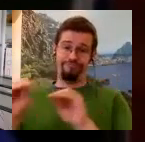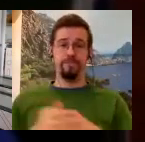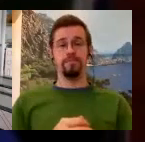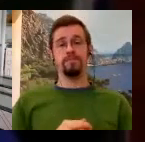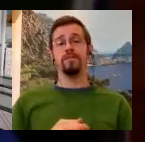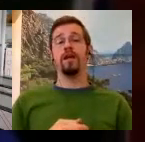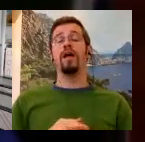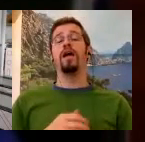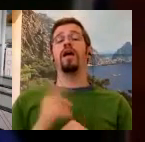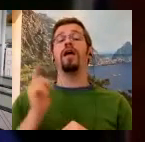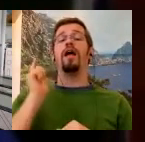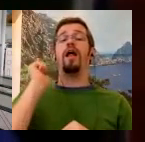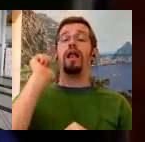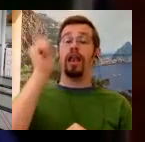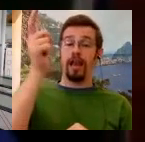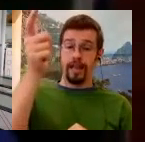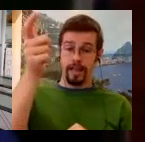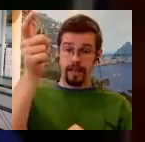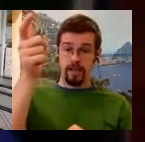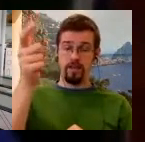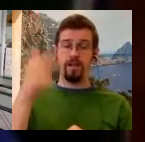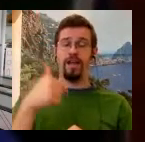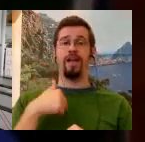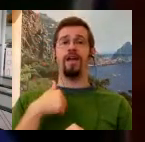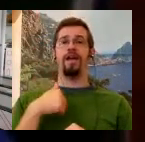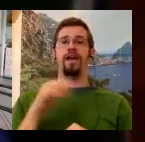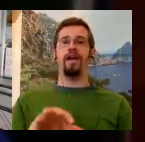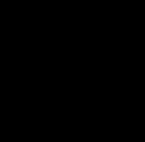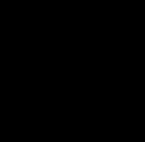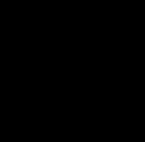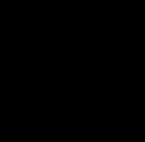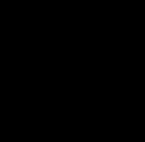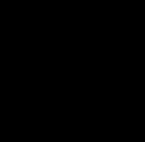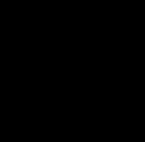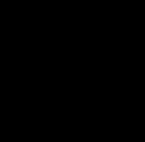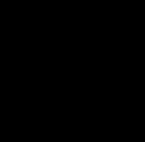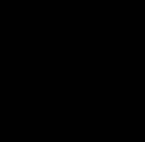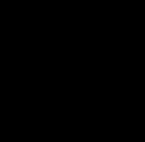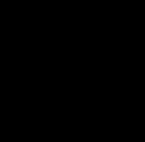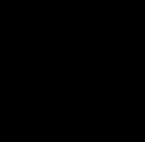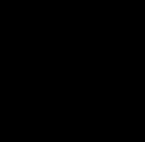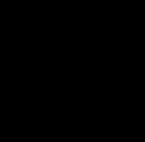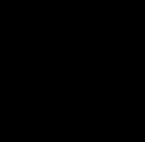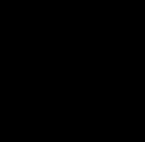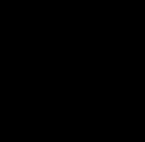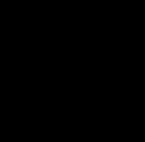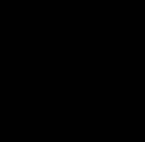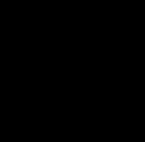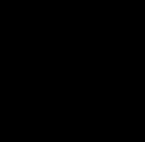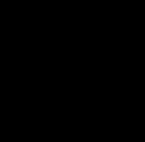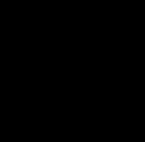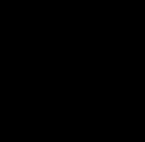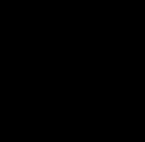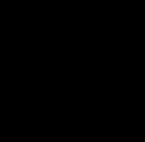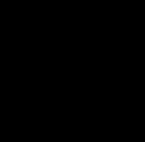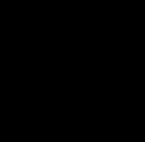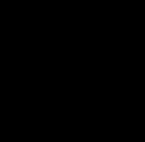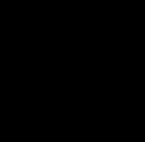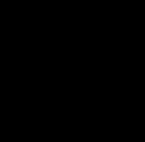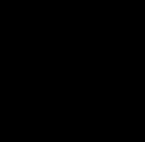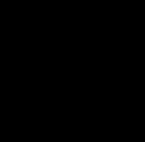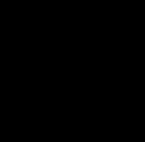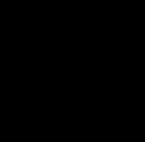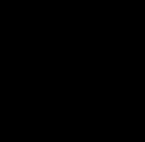Later, I found the huge symbol set that Valerie created, and I was able to put that into